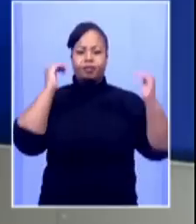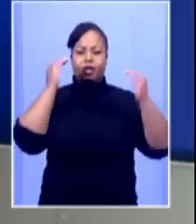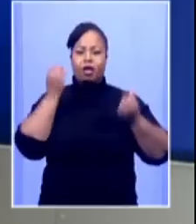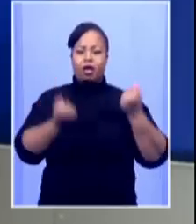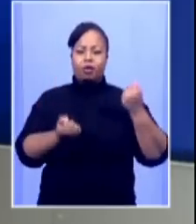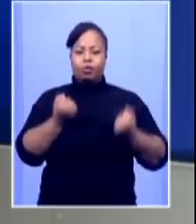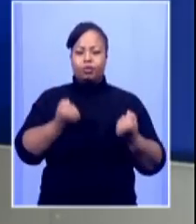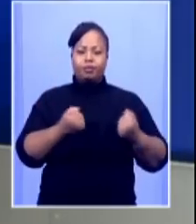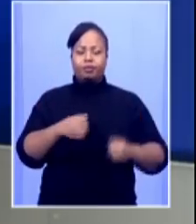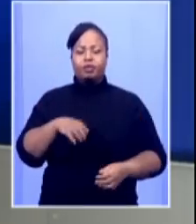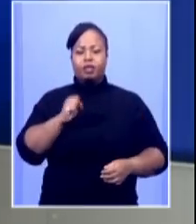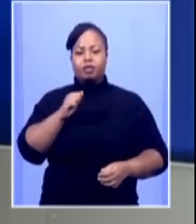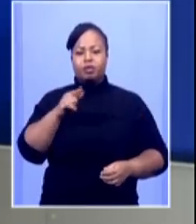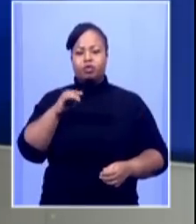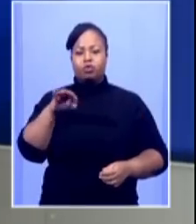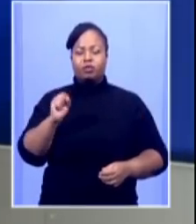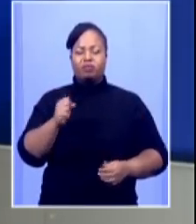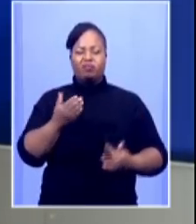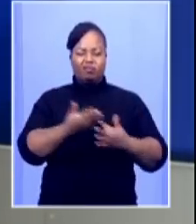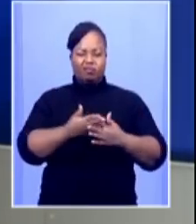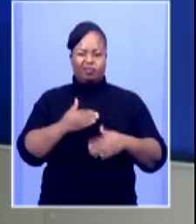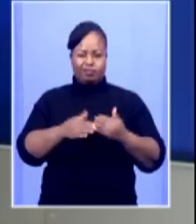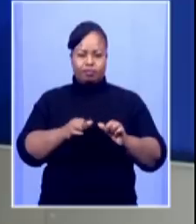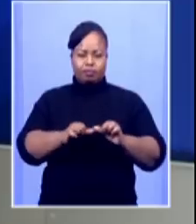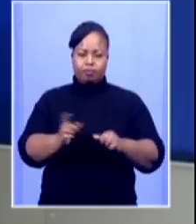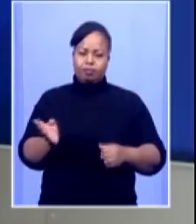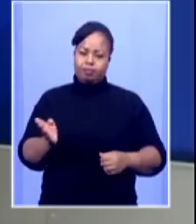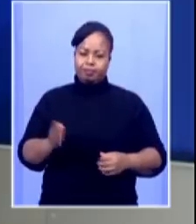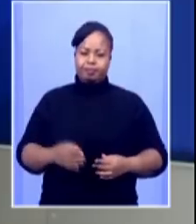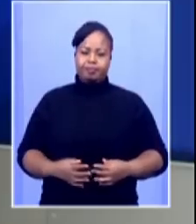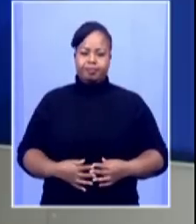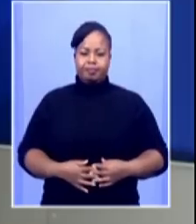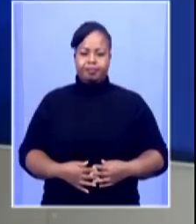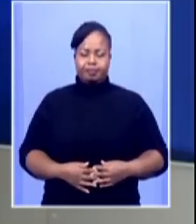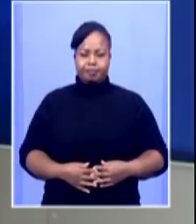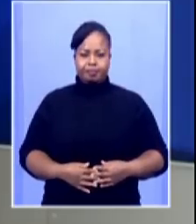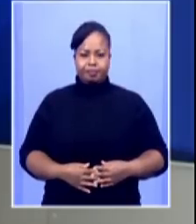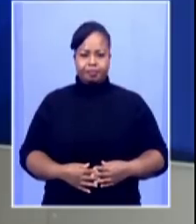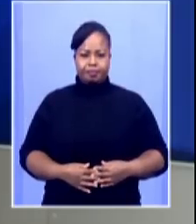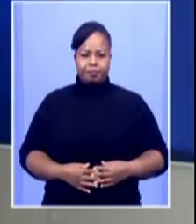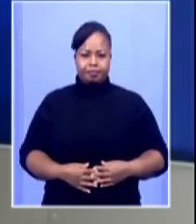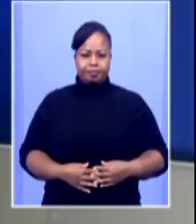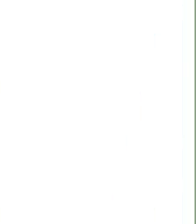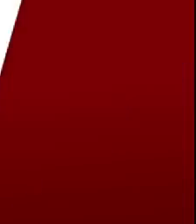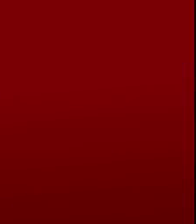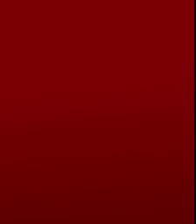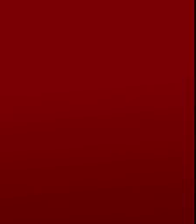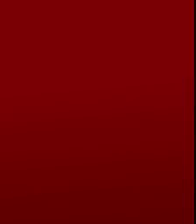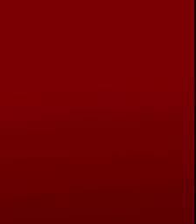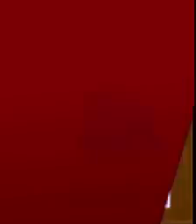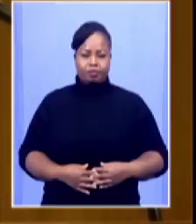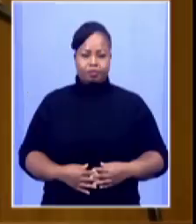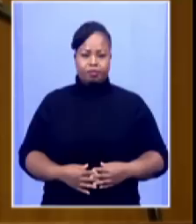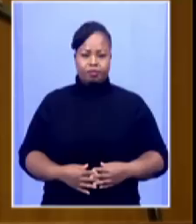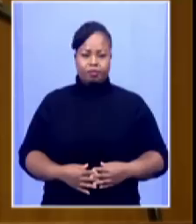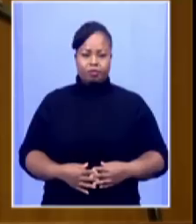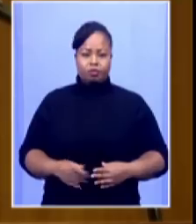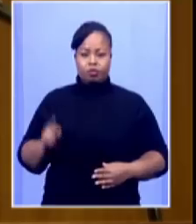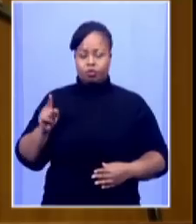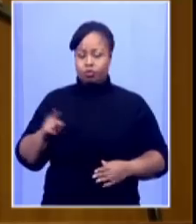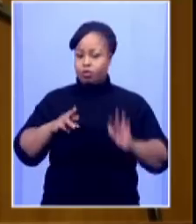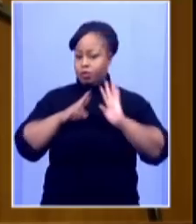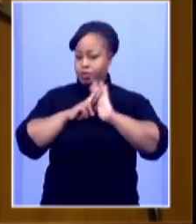The asbestos case is currently underway. Let's take you there live. So you are just standing in for him today? Yes, my